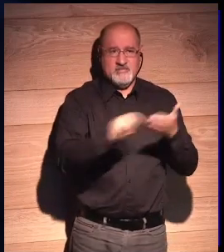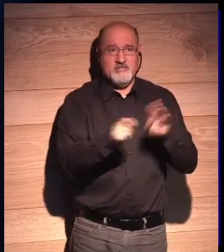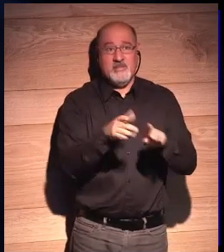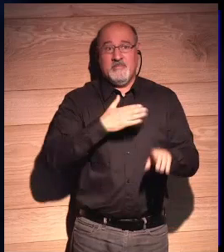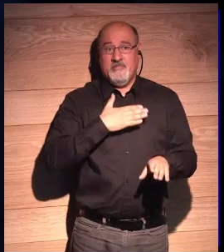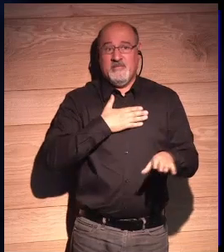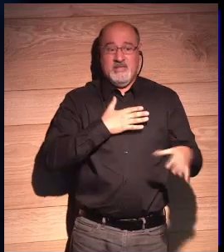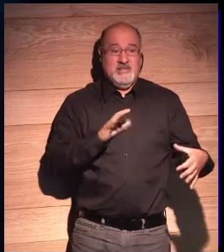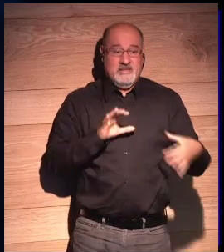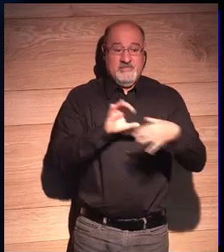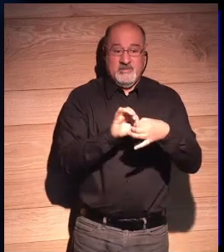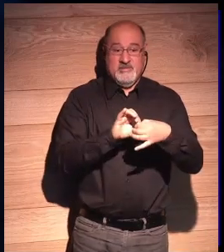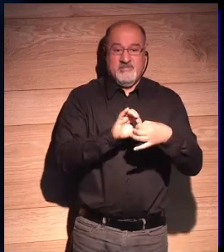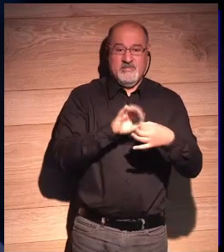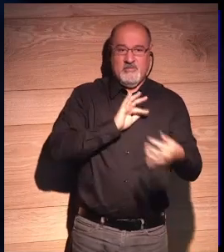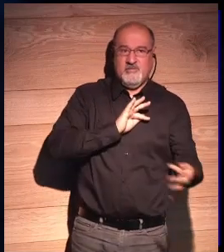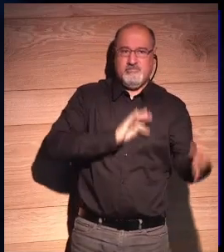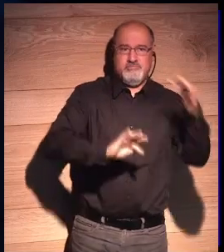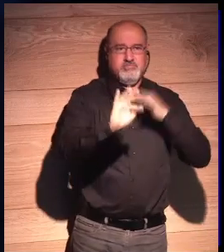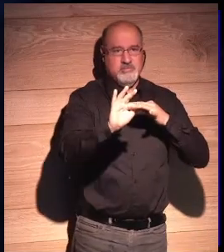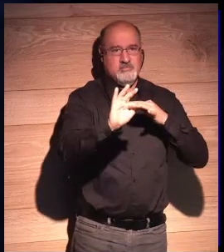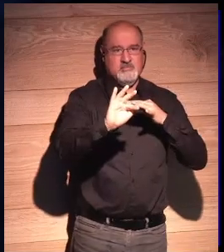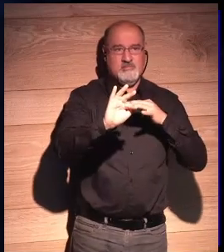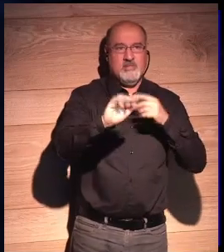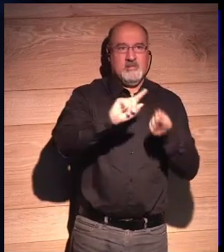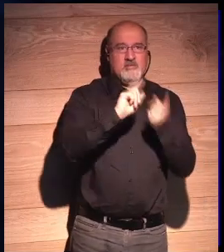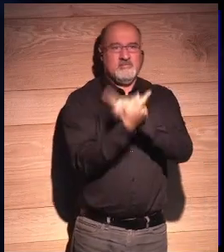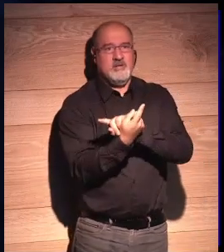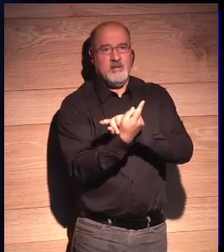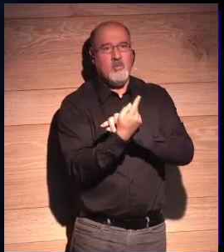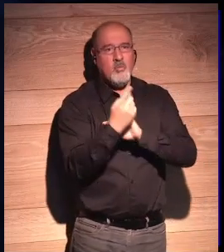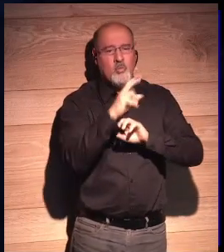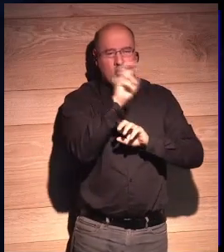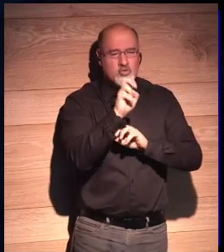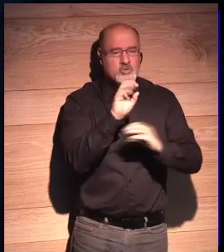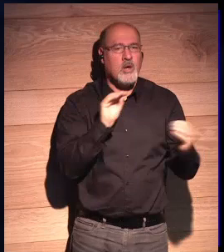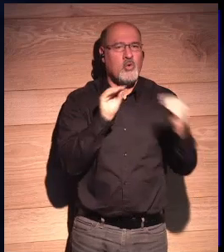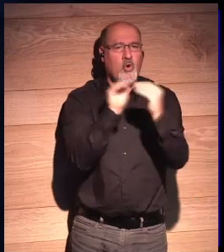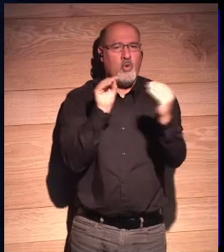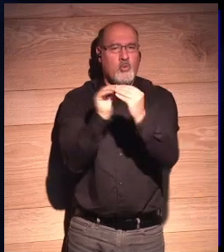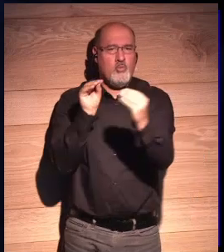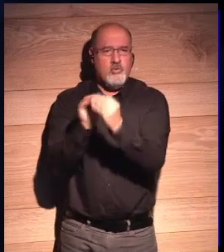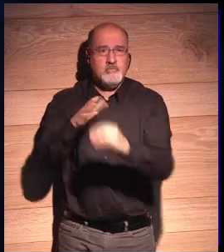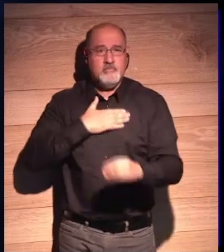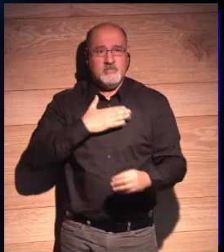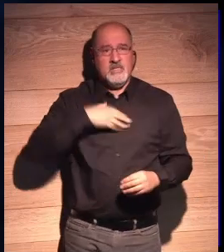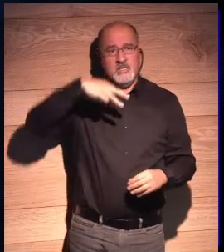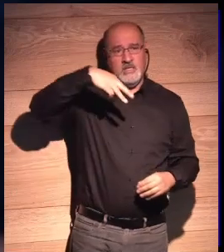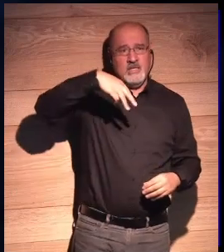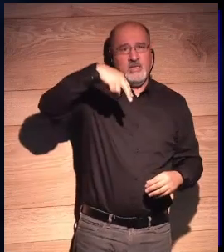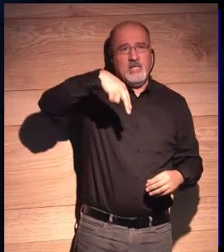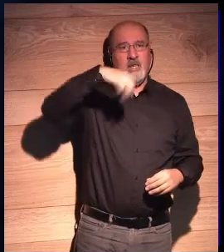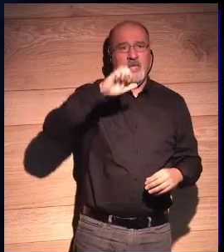and to see, like, what do we have in common? Are we really both the same, two sides of the same